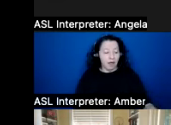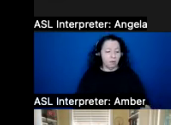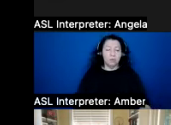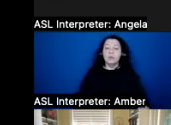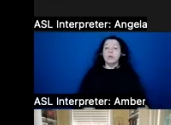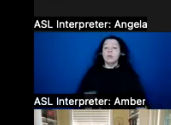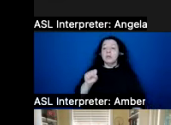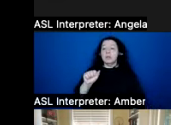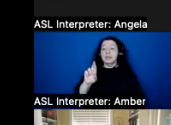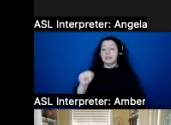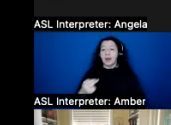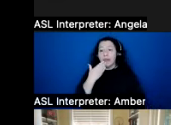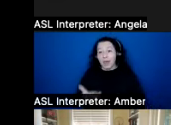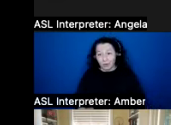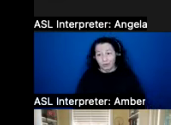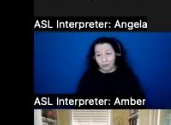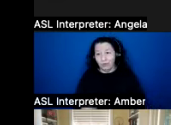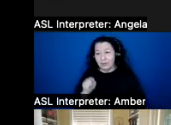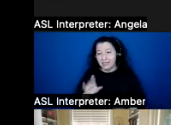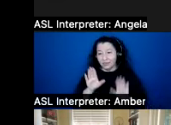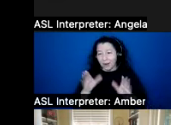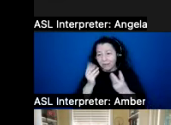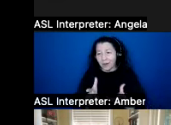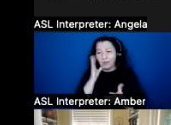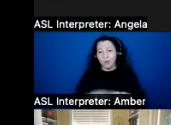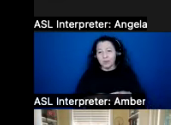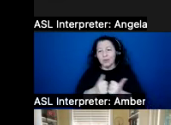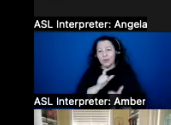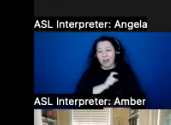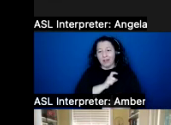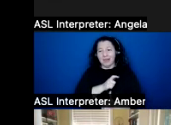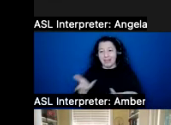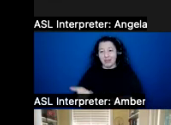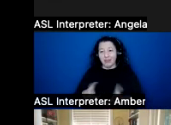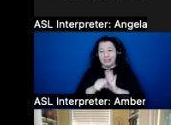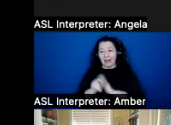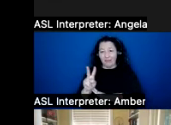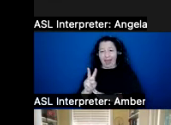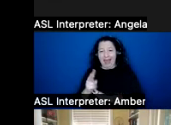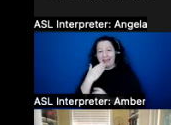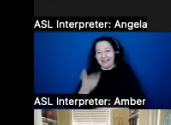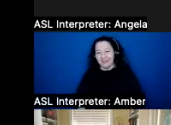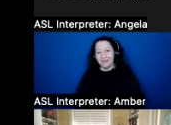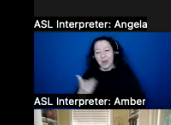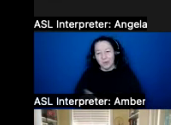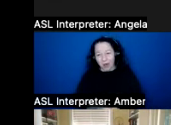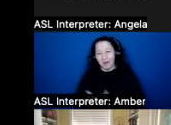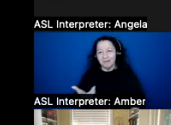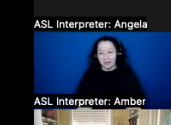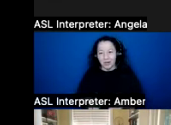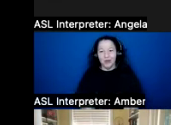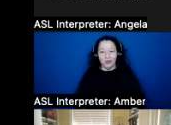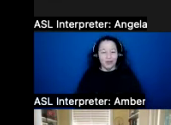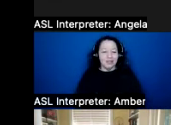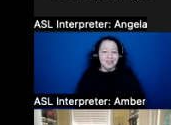Sarah, thank you. This is great information. I'll talk with her. You're welcome, Sarah, and welcome on. All right, let's